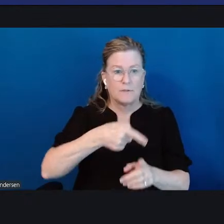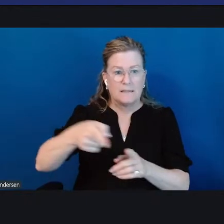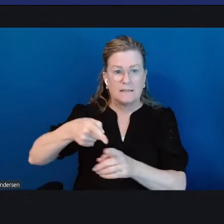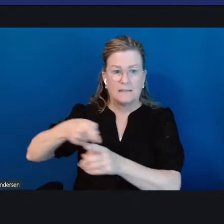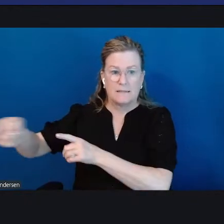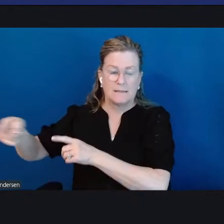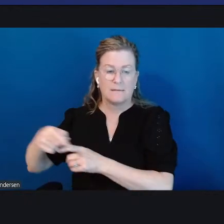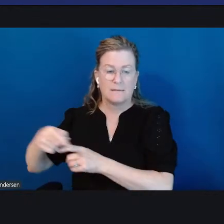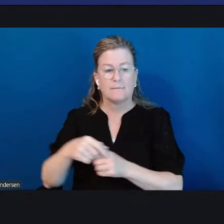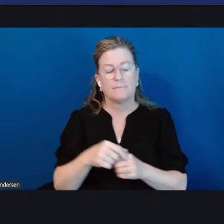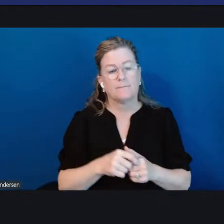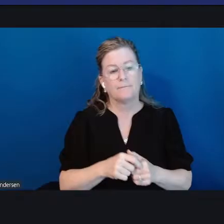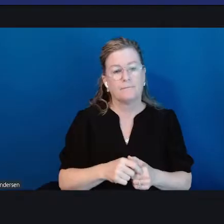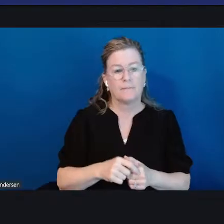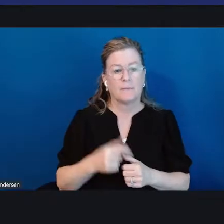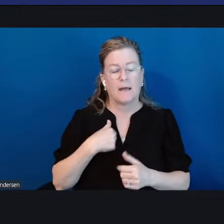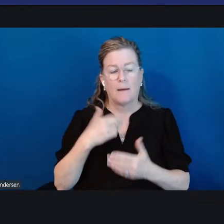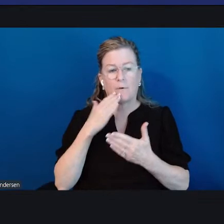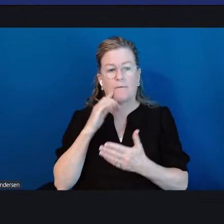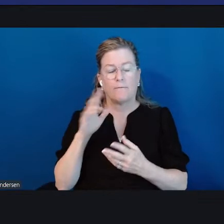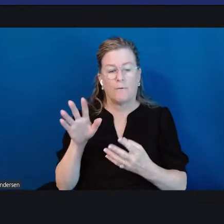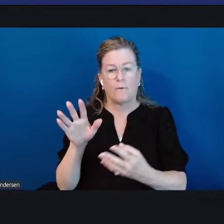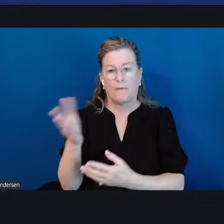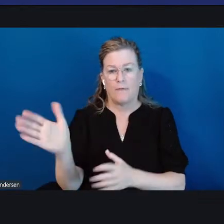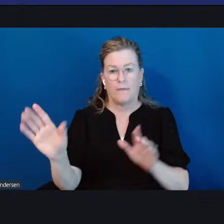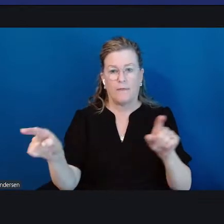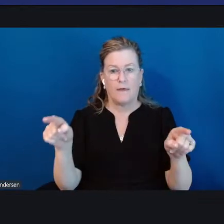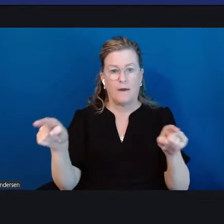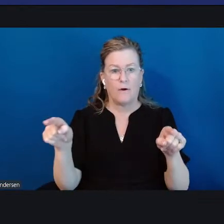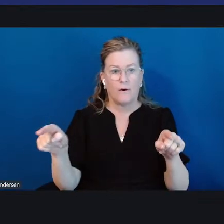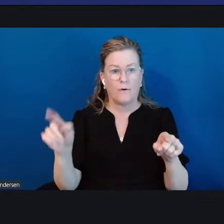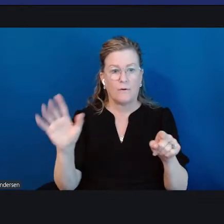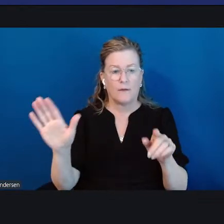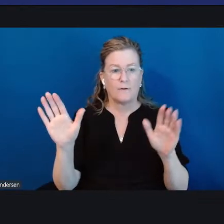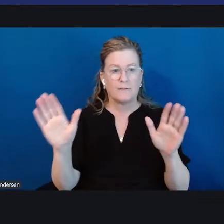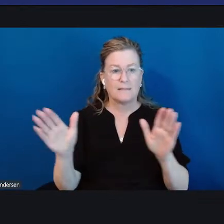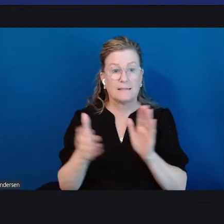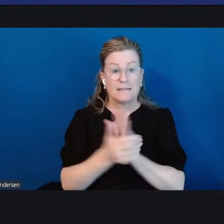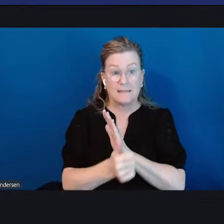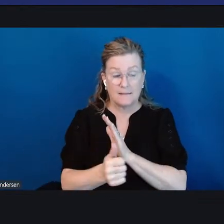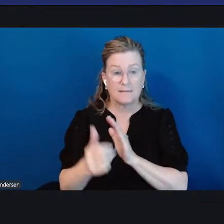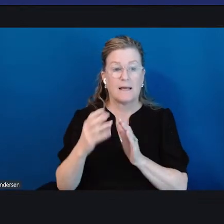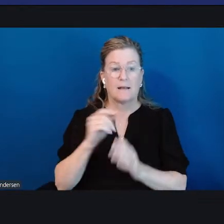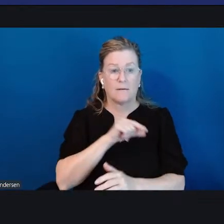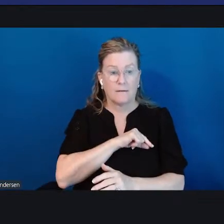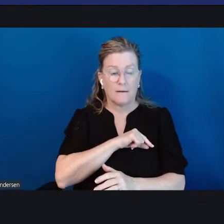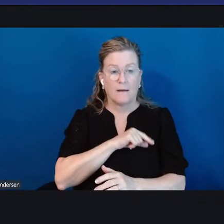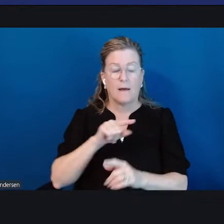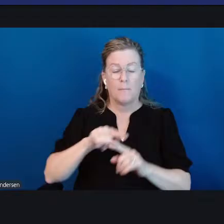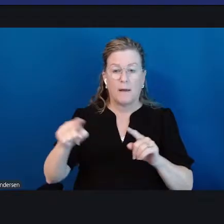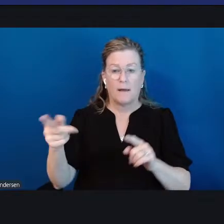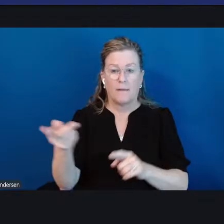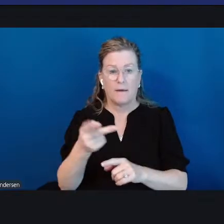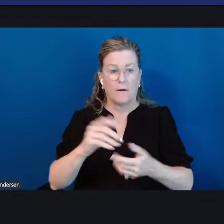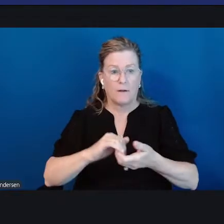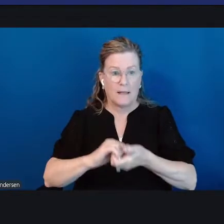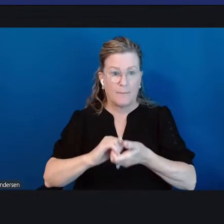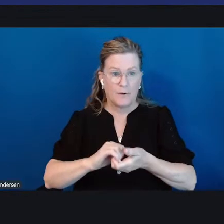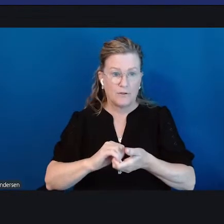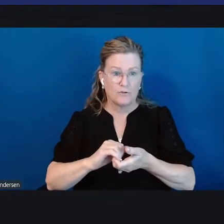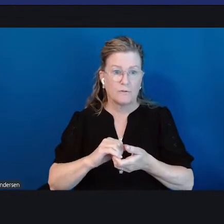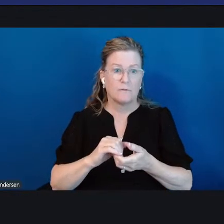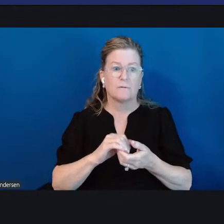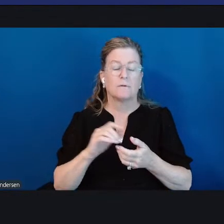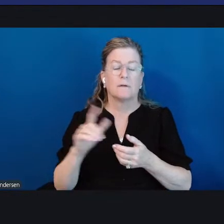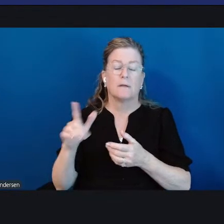fields that they work. I'm grateful for those skills and attributes they bring, but also their collaboration, interest